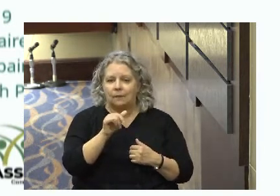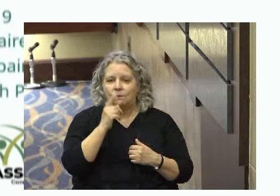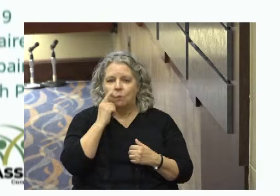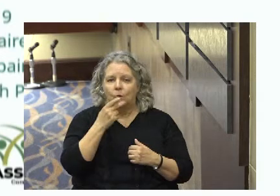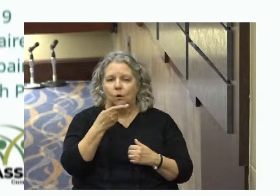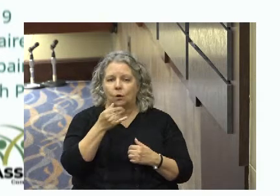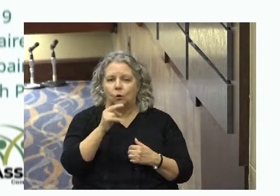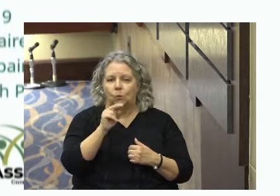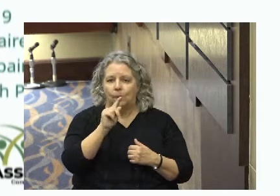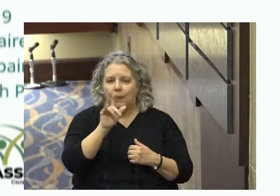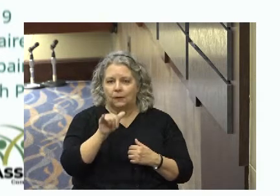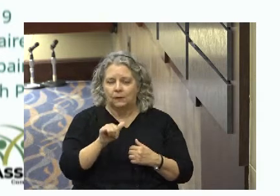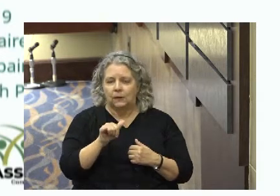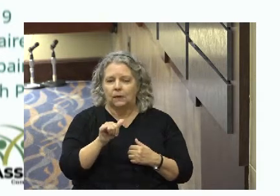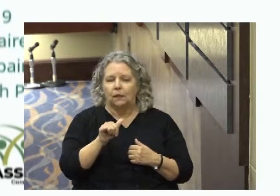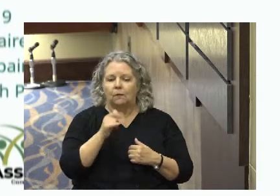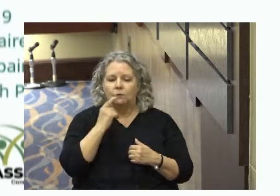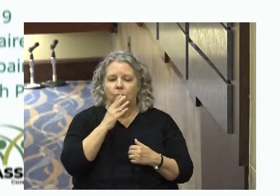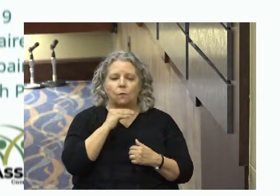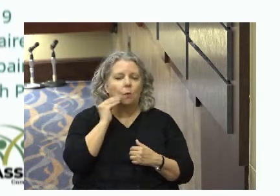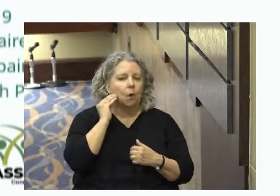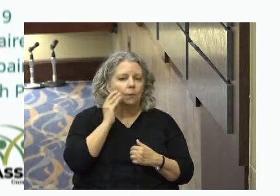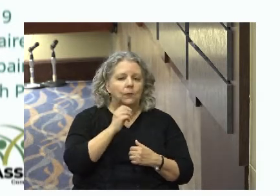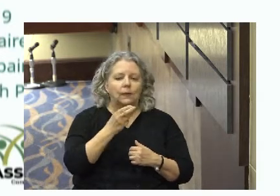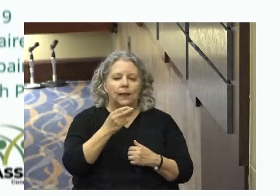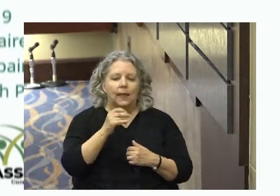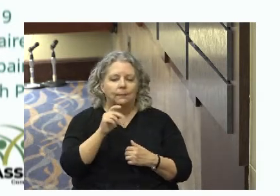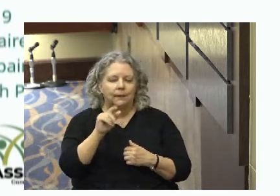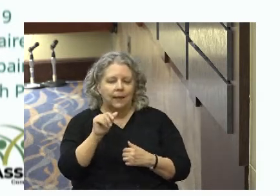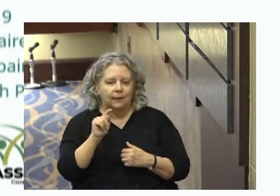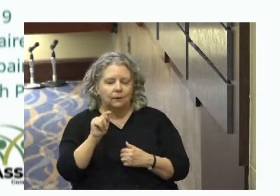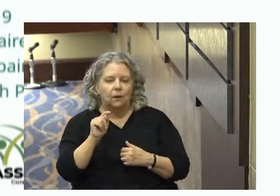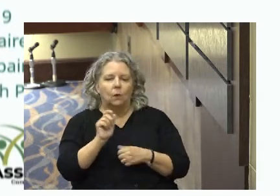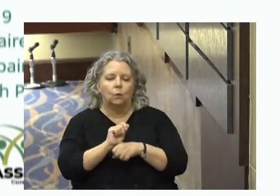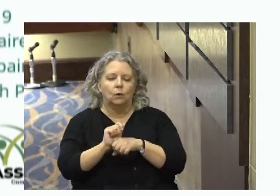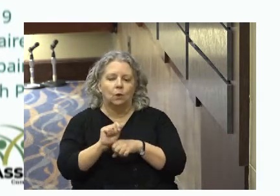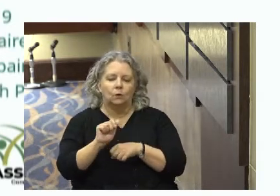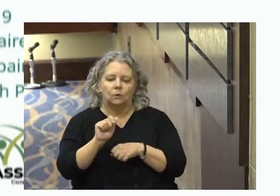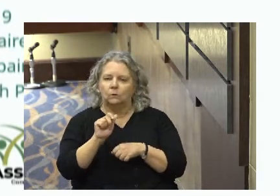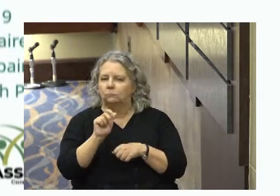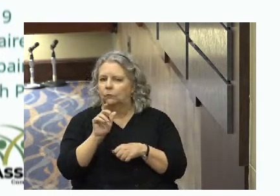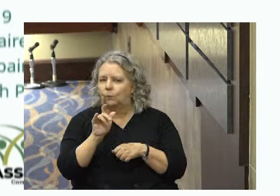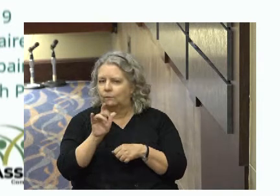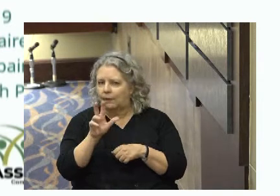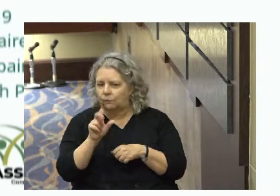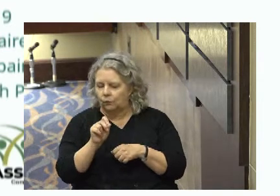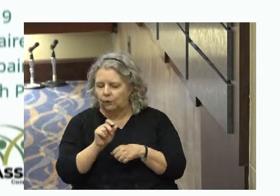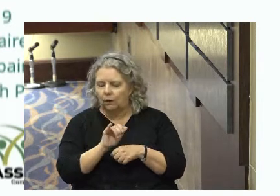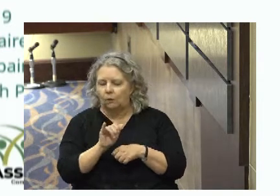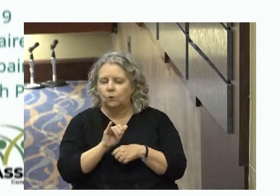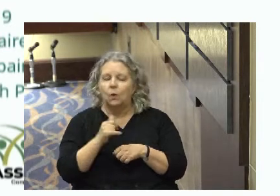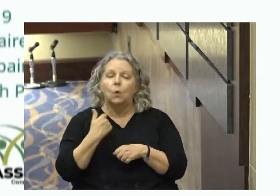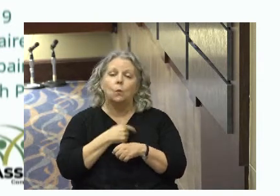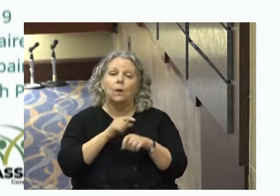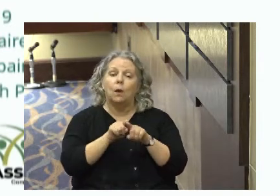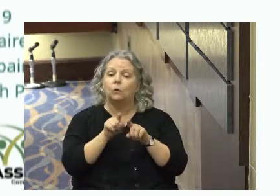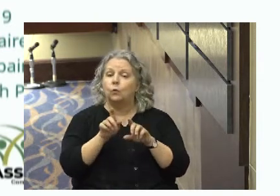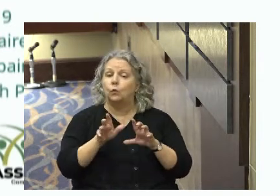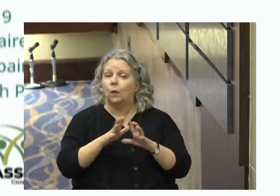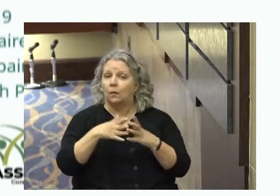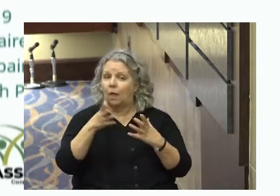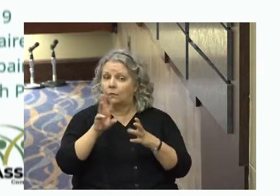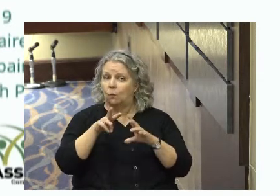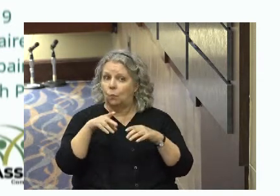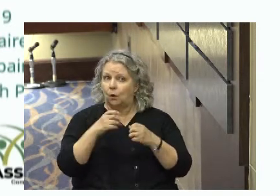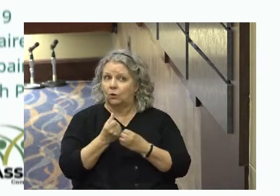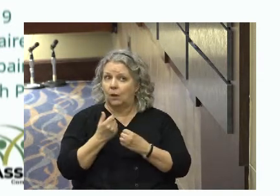and Habitat helped 25, 30 as well. A lot of folks getting help. We also do a lot of series of workshops. This last couple of